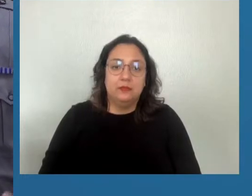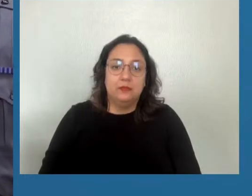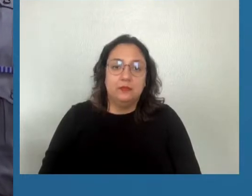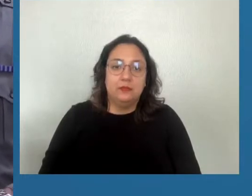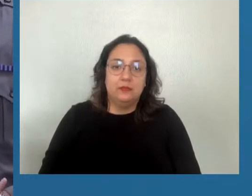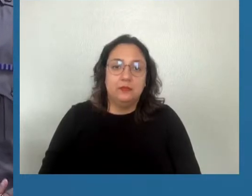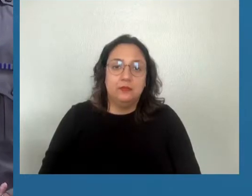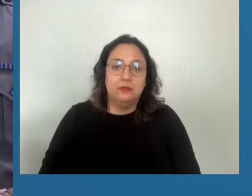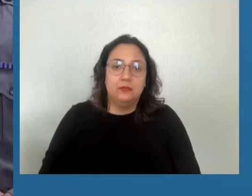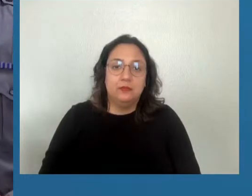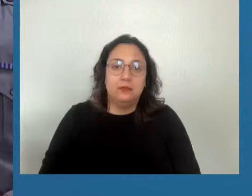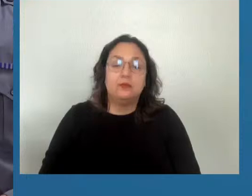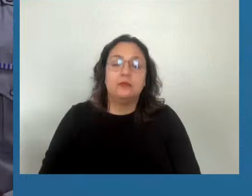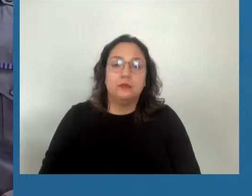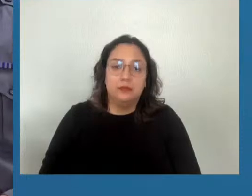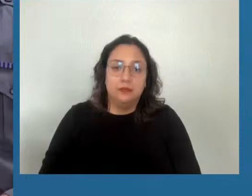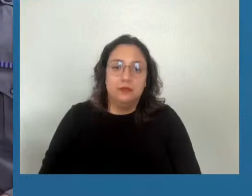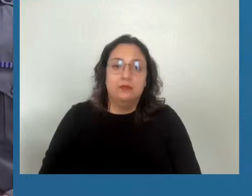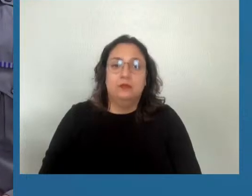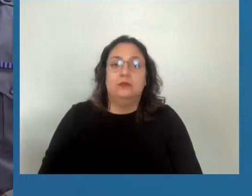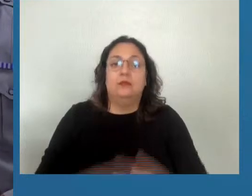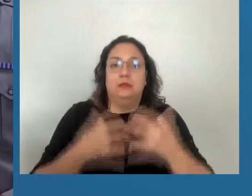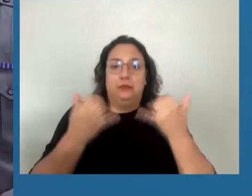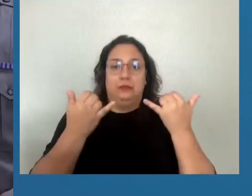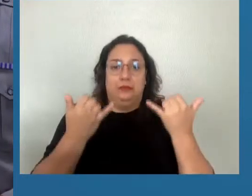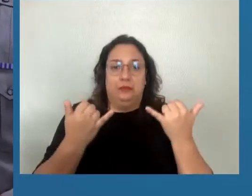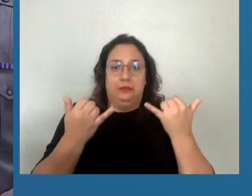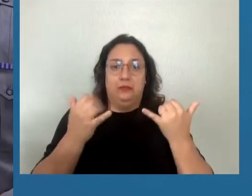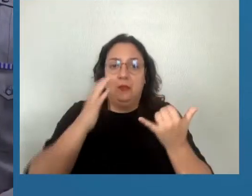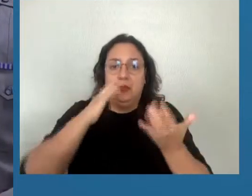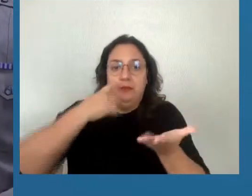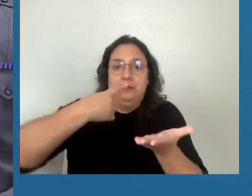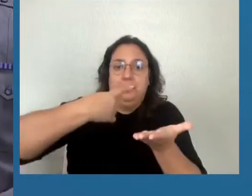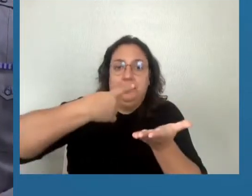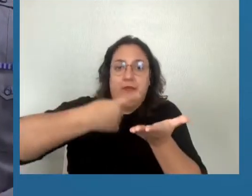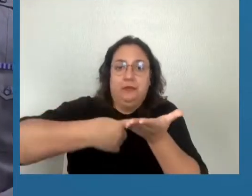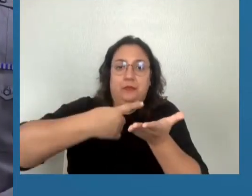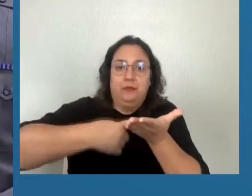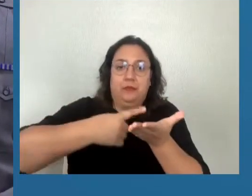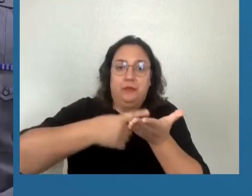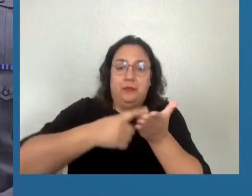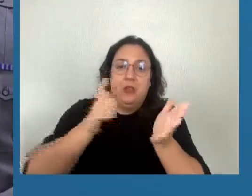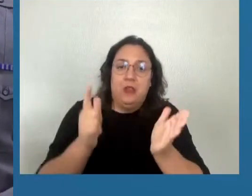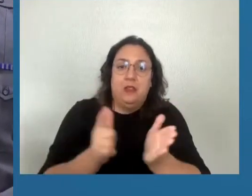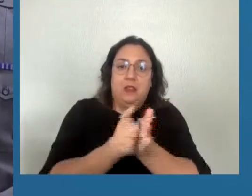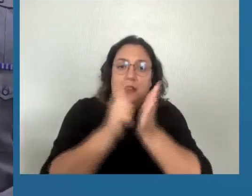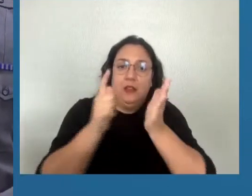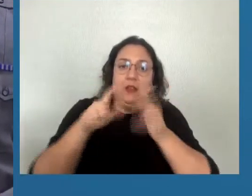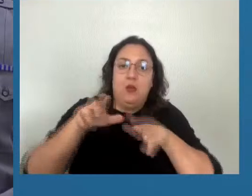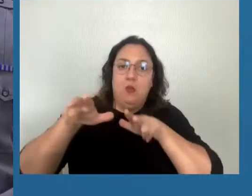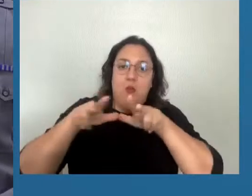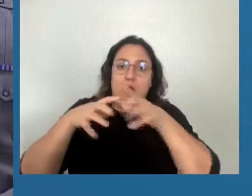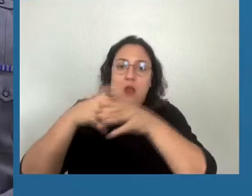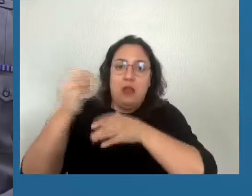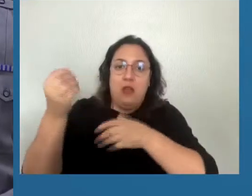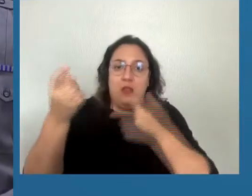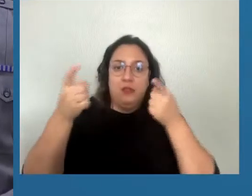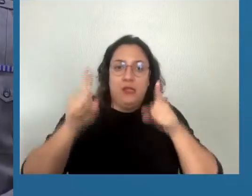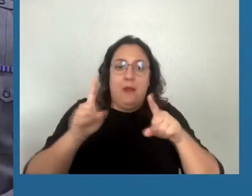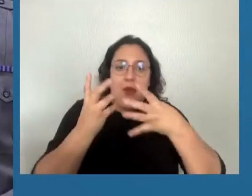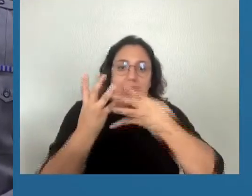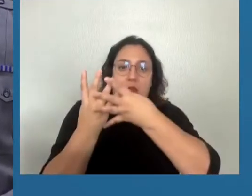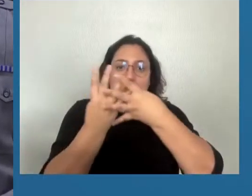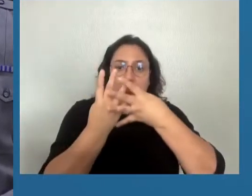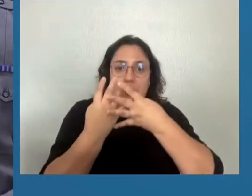I want to take a moment to address the illegal walkouts that are occurring at prison facilities all across the state of New York. Let me be